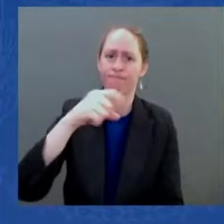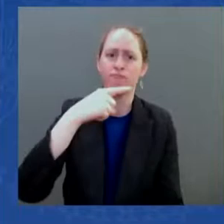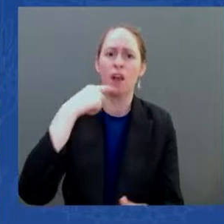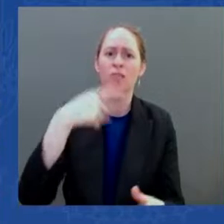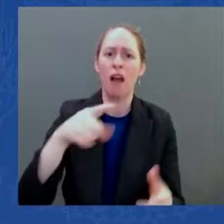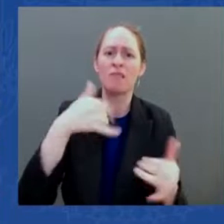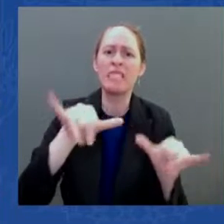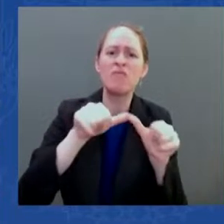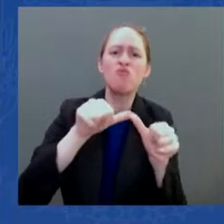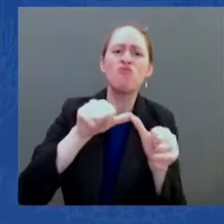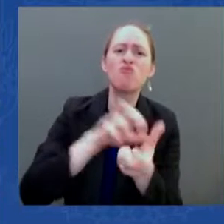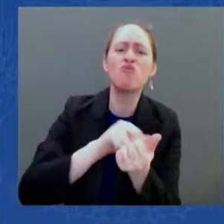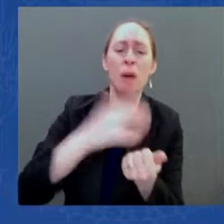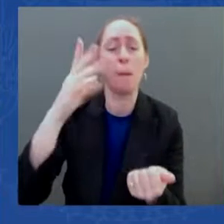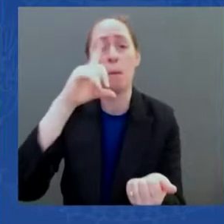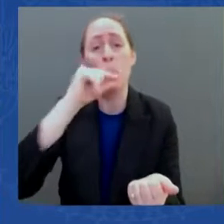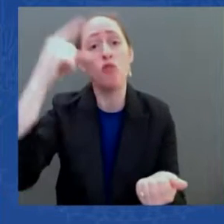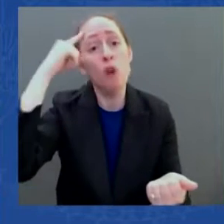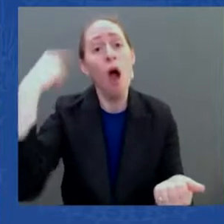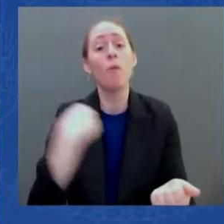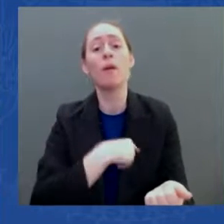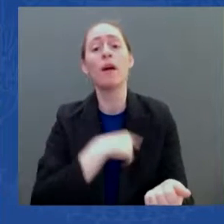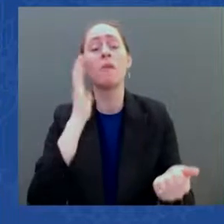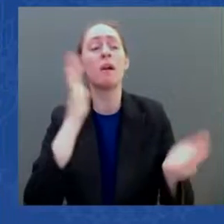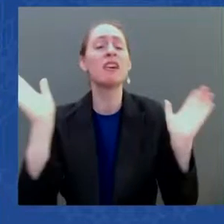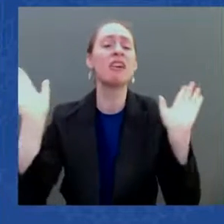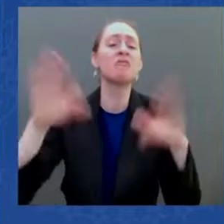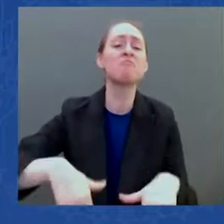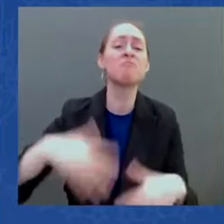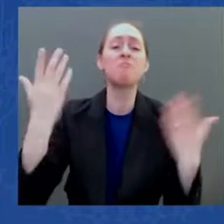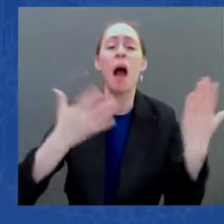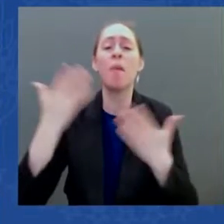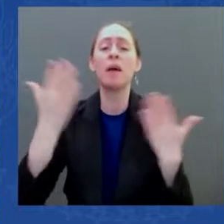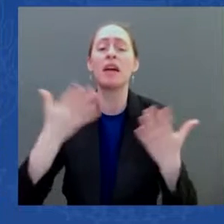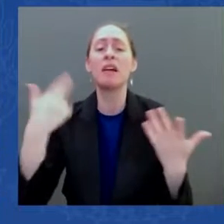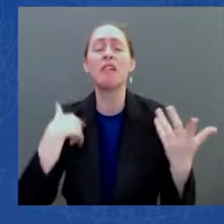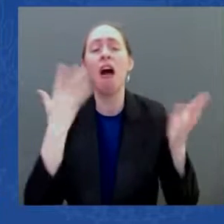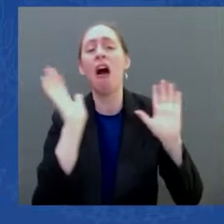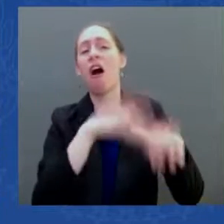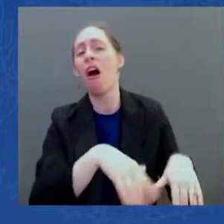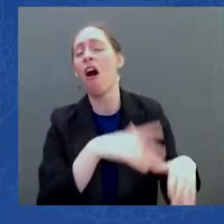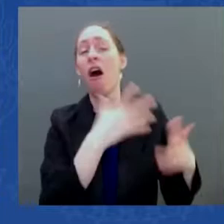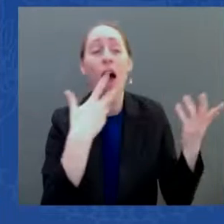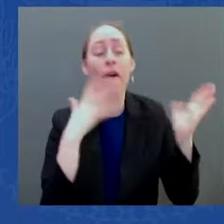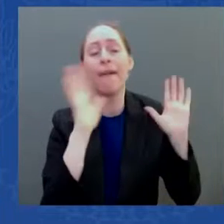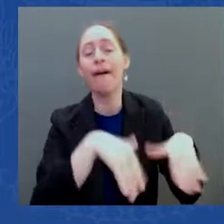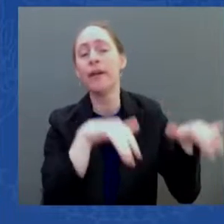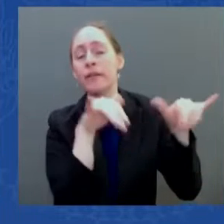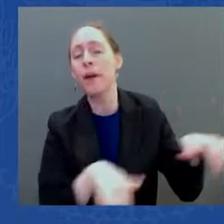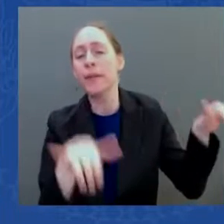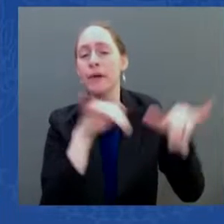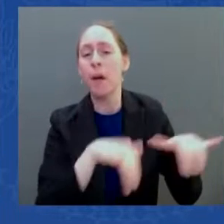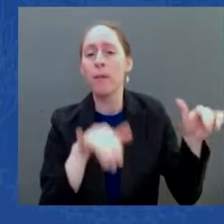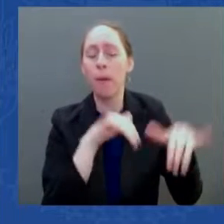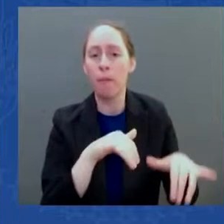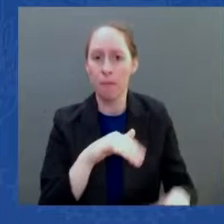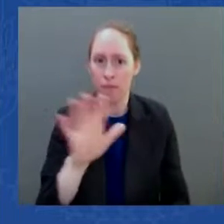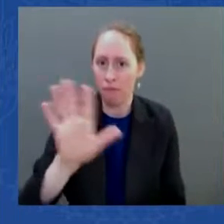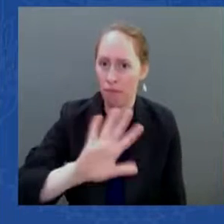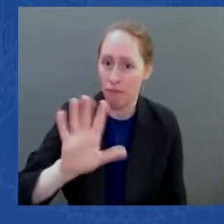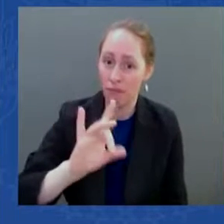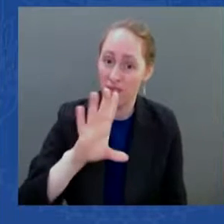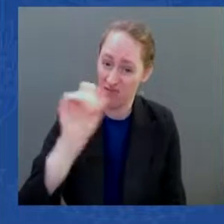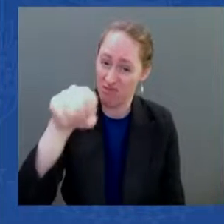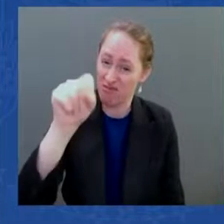That's been my view. You heard me say this from the beginning. He was counting on NATO, European Union, our allies in